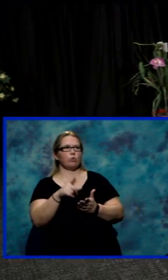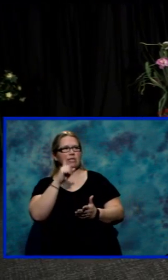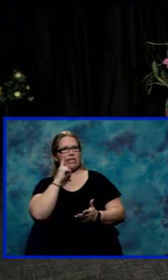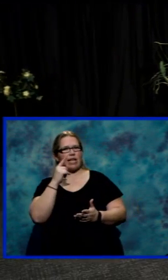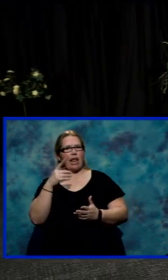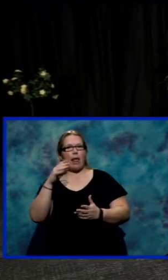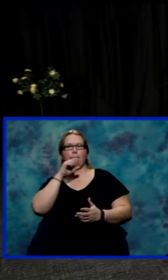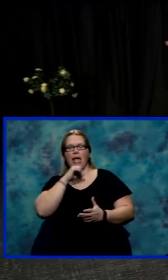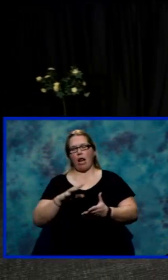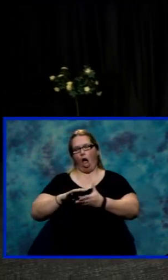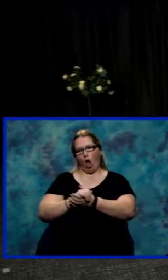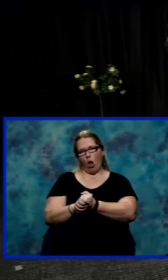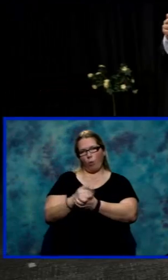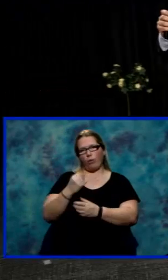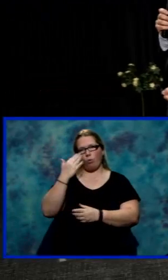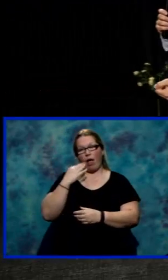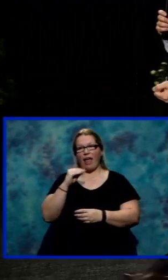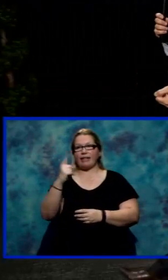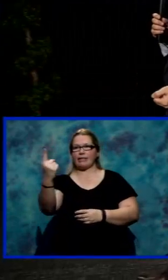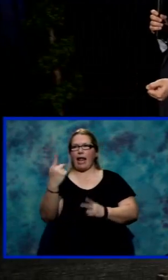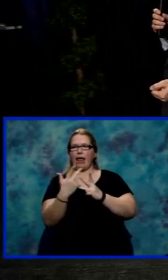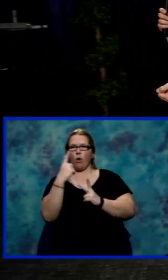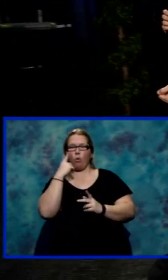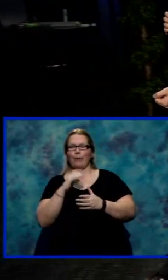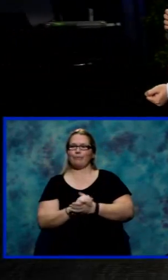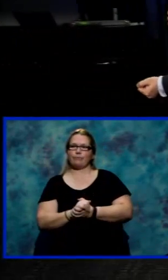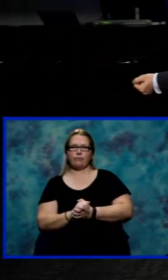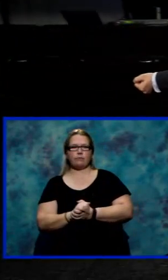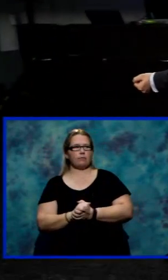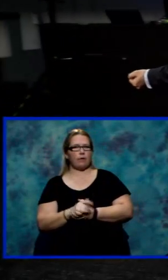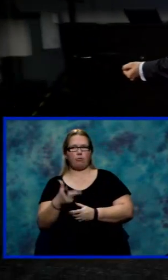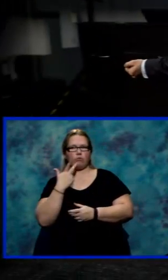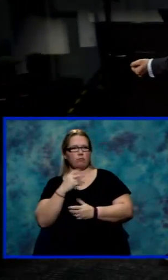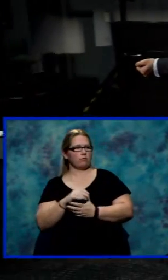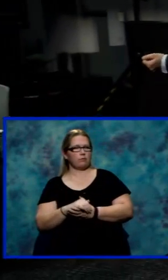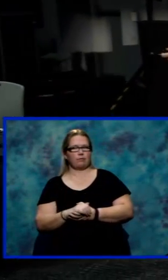holding the hands of their wives, and another woman comes up and they're pretending not to look at her.